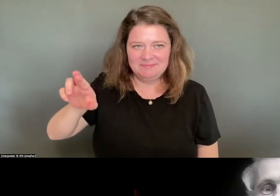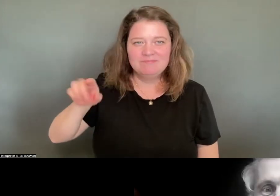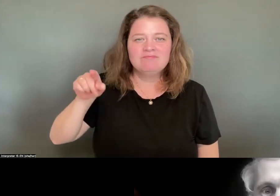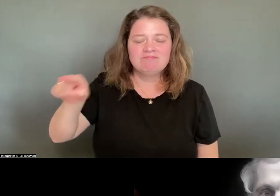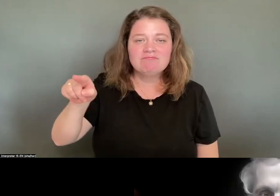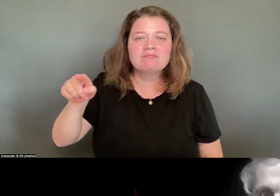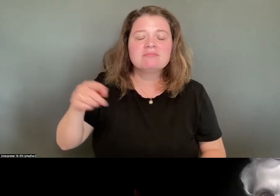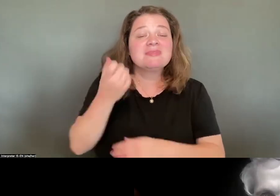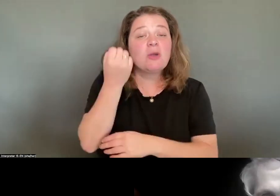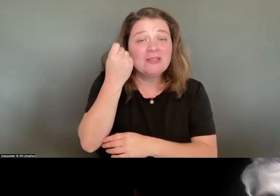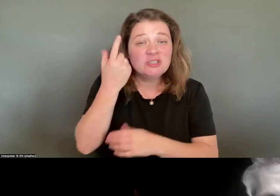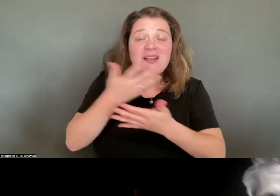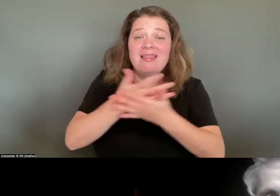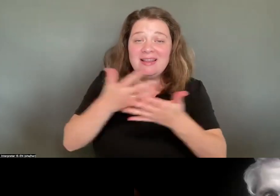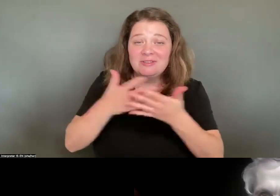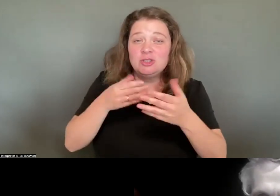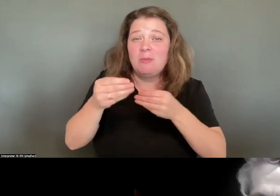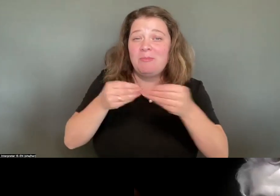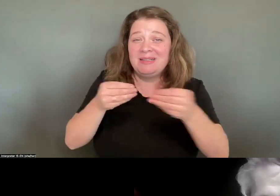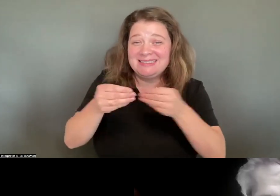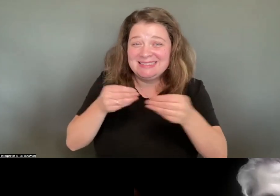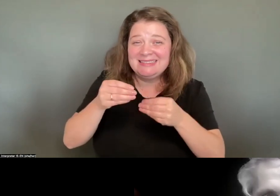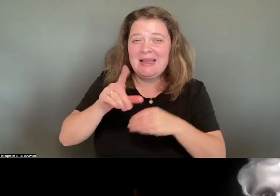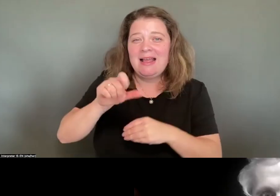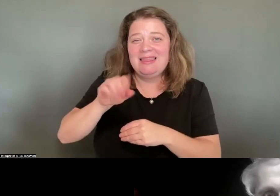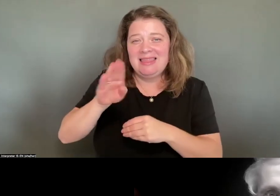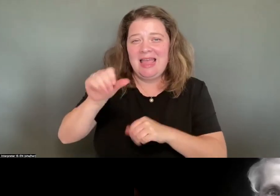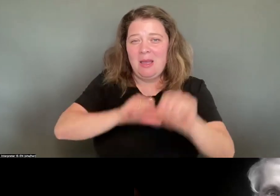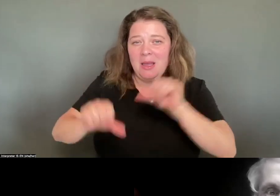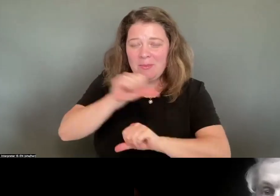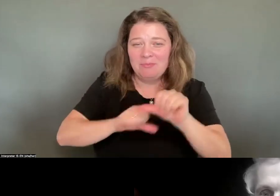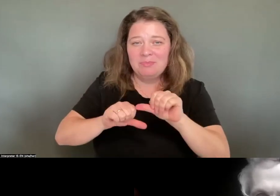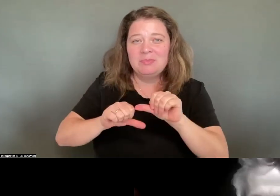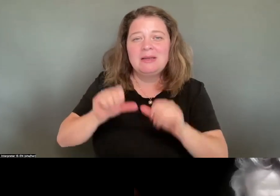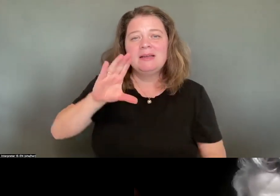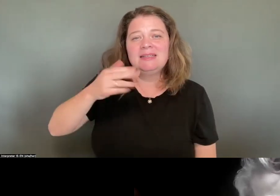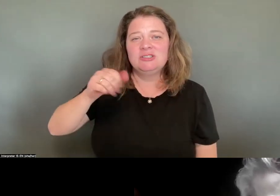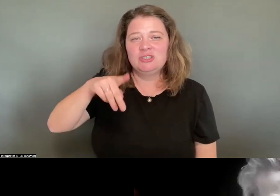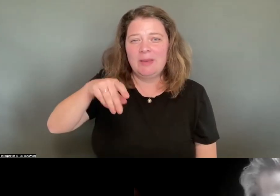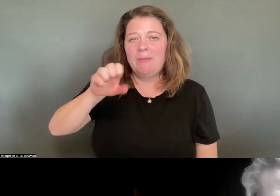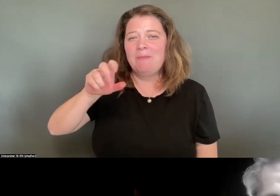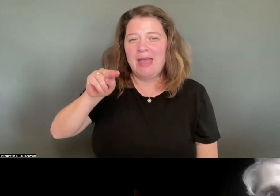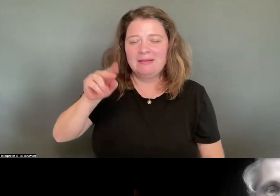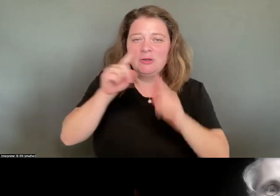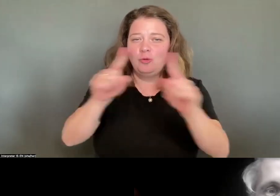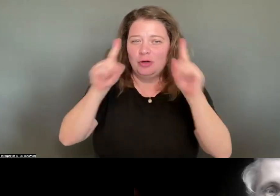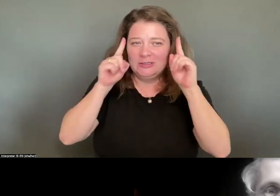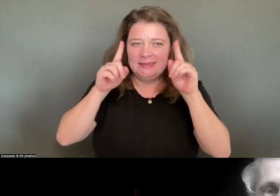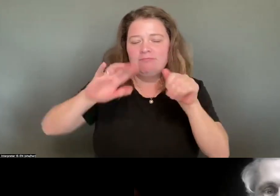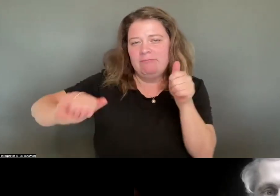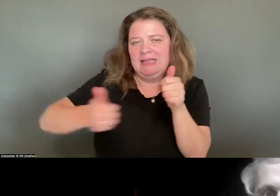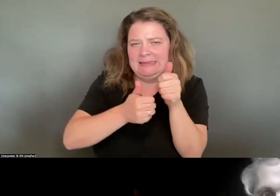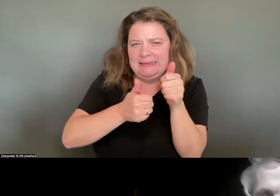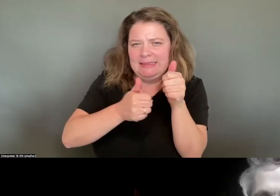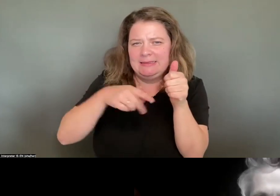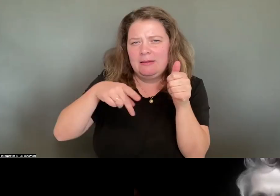Cognition, Language and Plasticity Lab at Chapman University, where she is an assistant professor. Zed